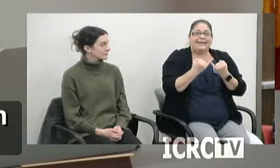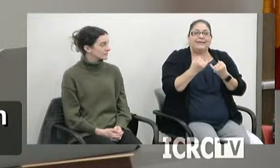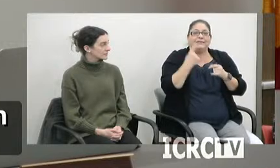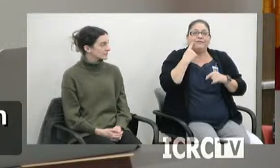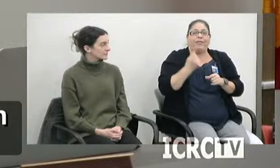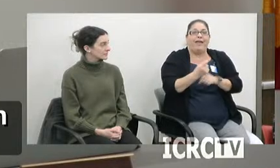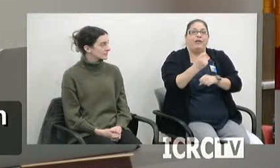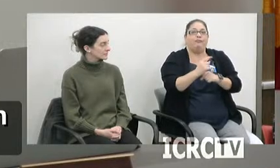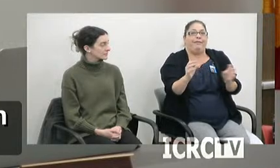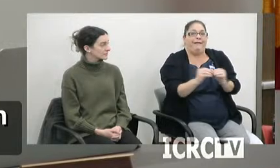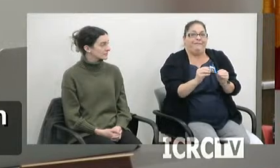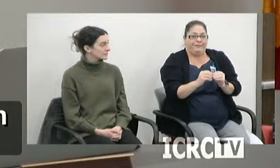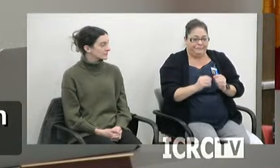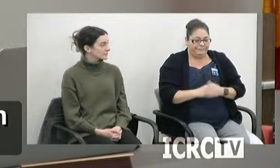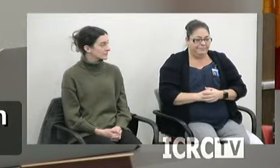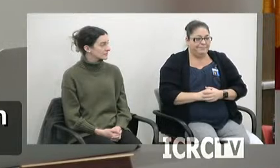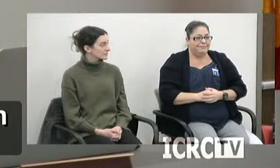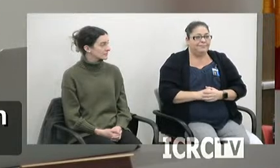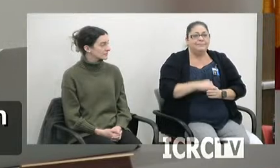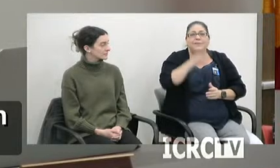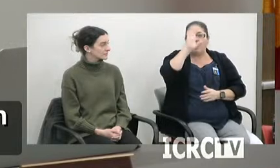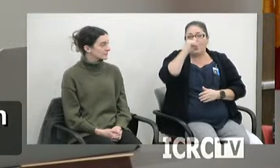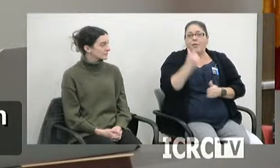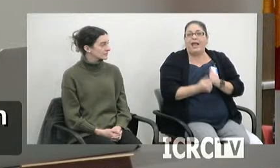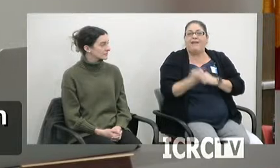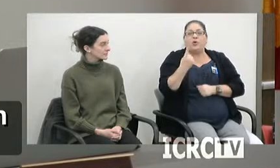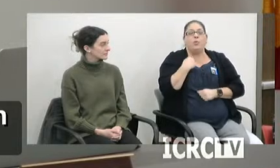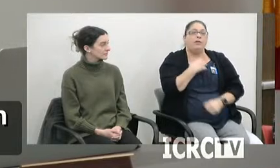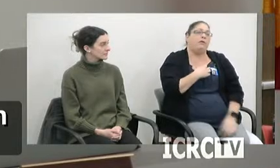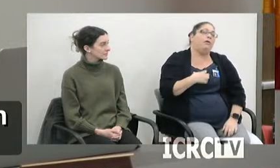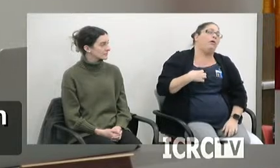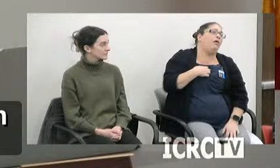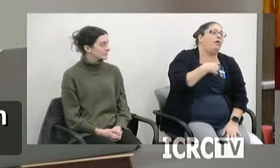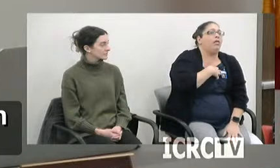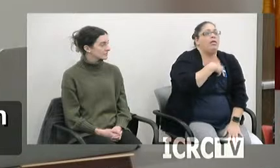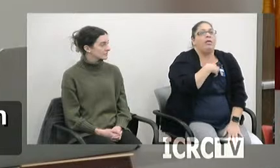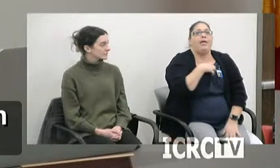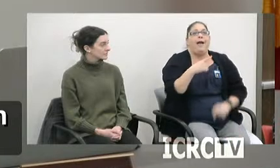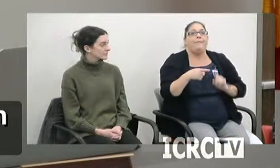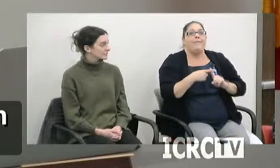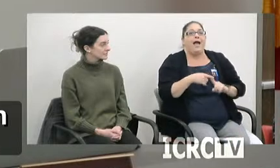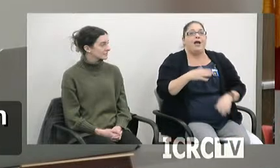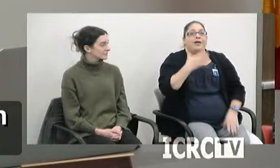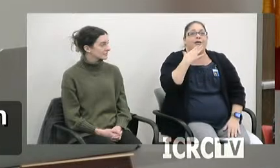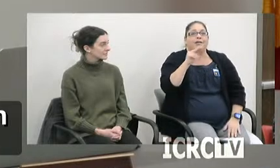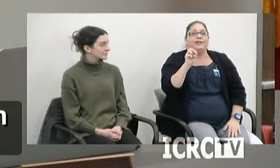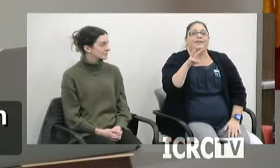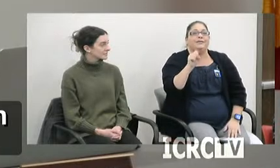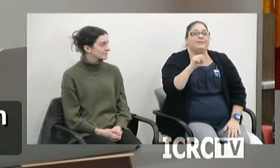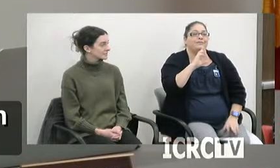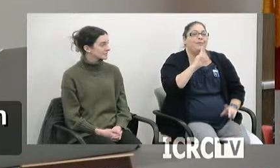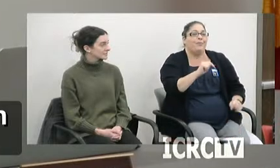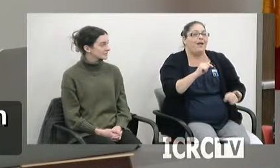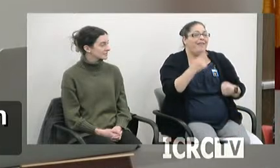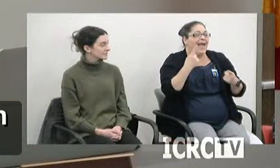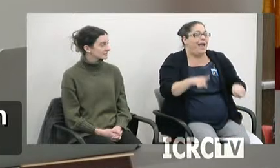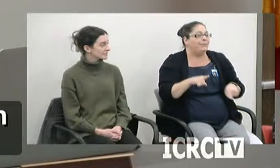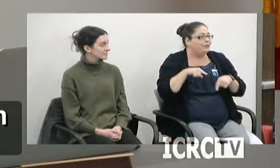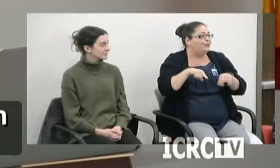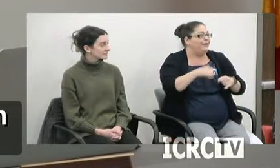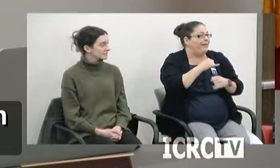Conference. I know everybody moans and groans about your good news report that comes out at the end of the